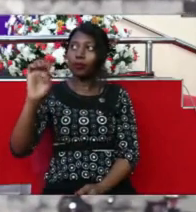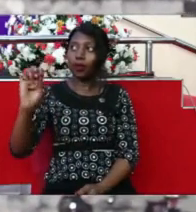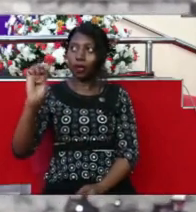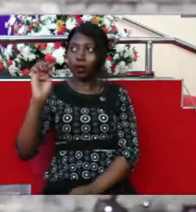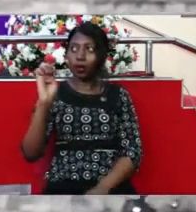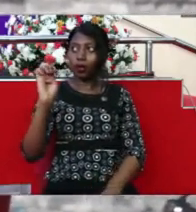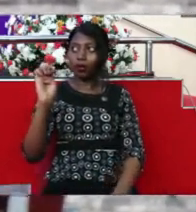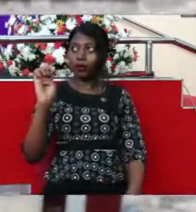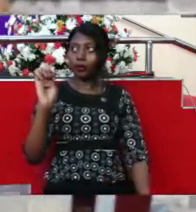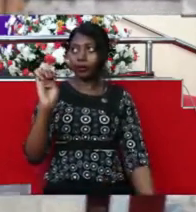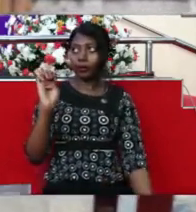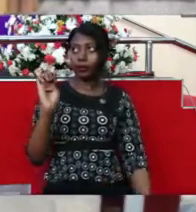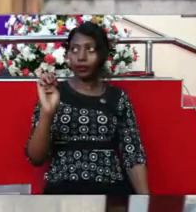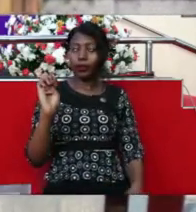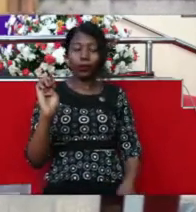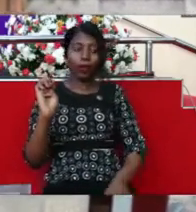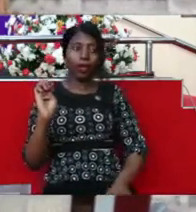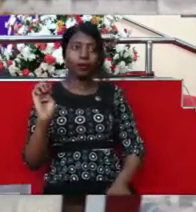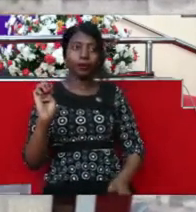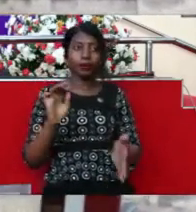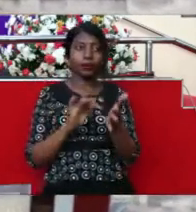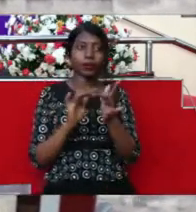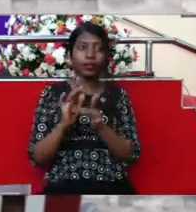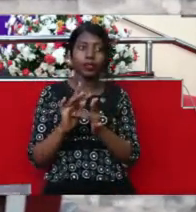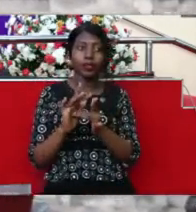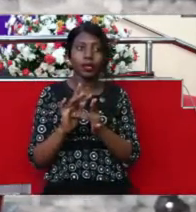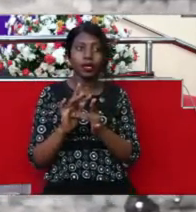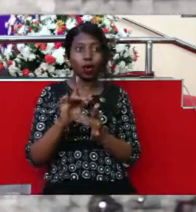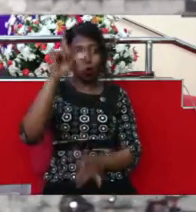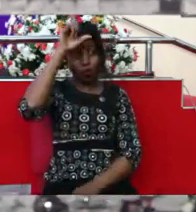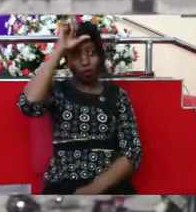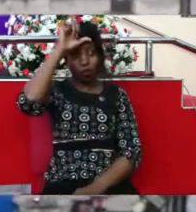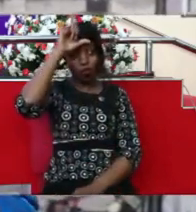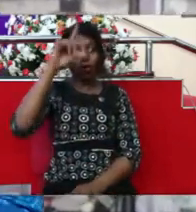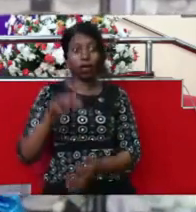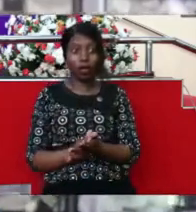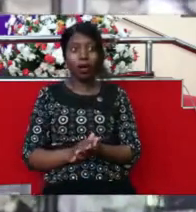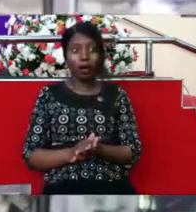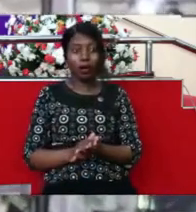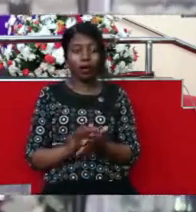4:18-19, where Jesus said in the temple, "The Spirit of God is upon me, because he